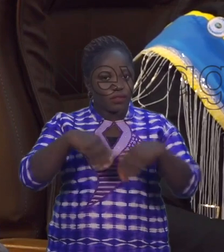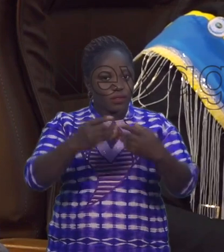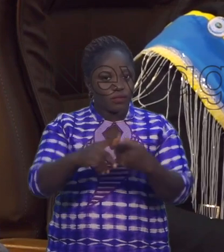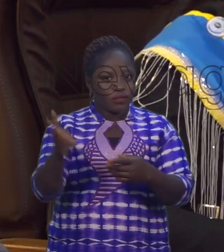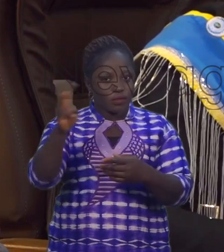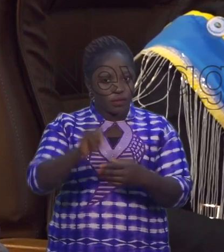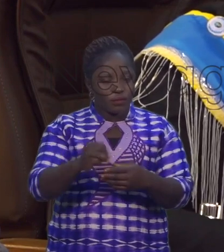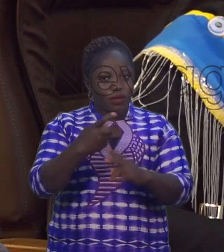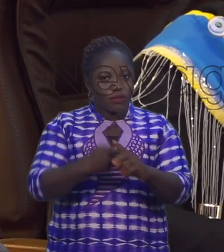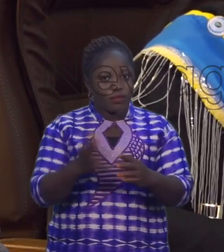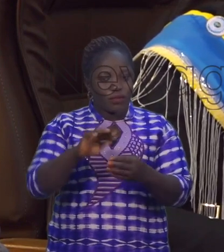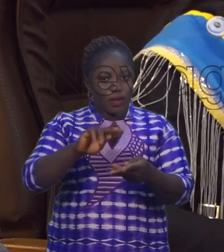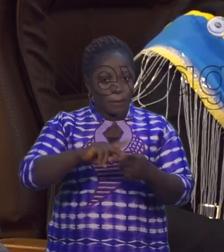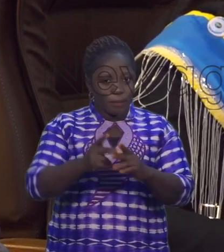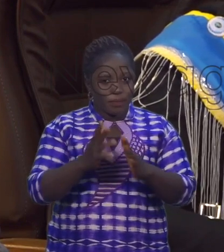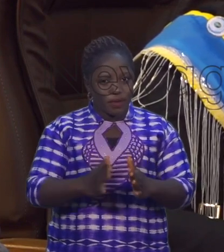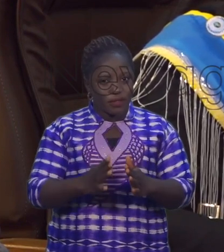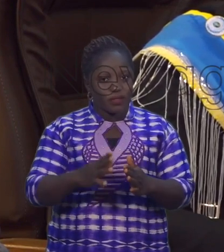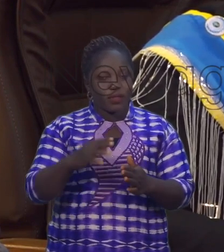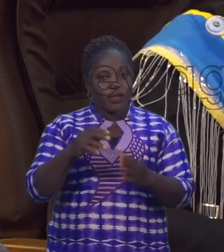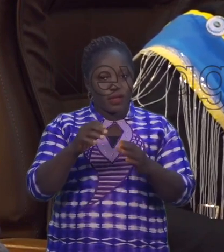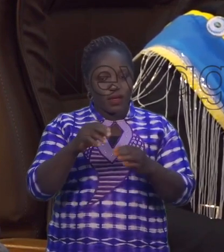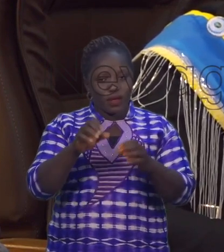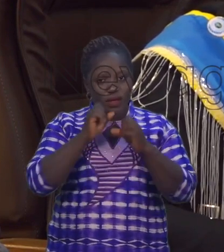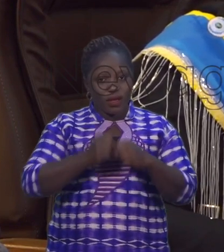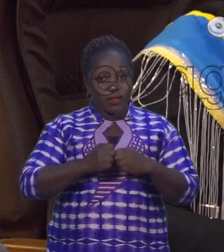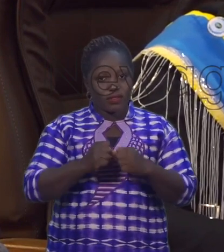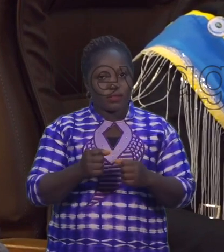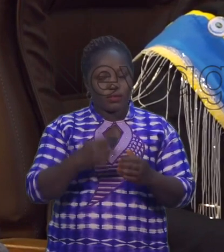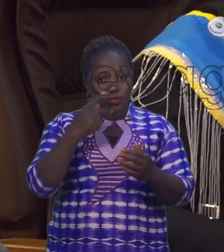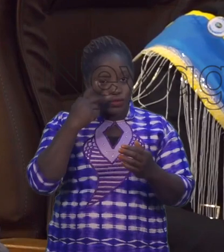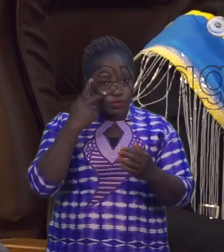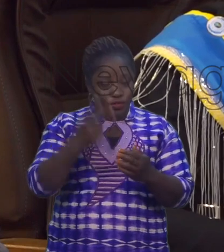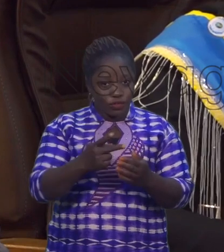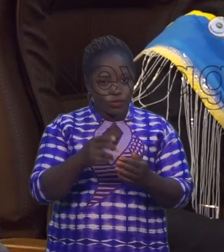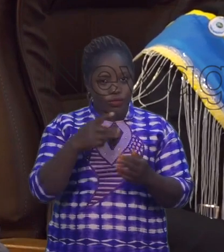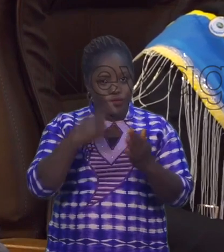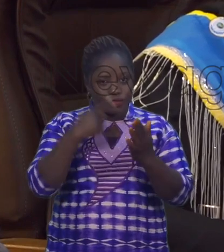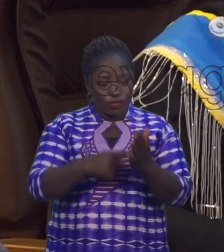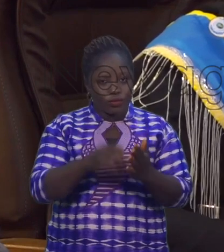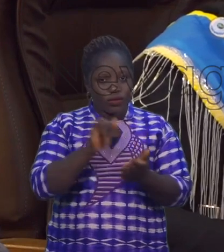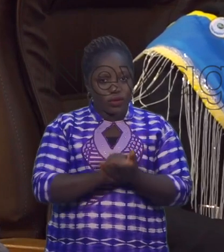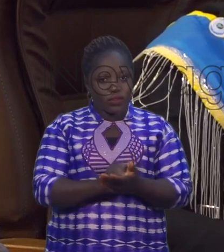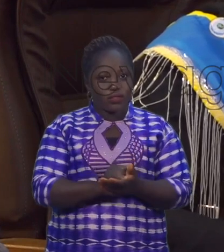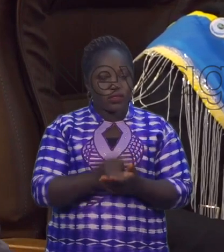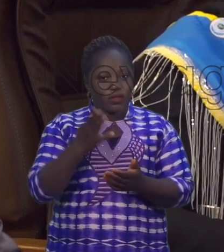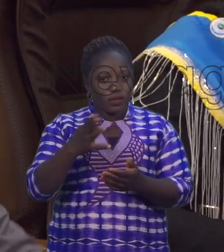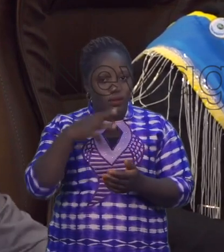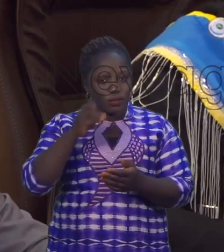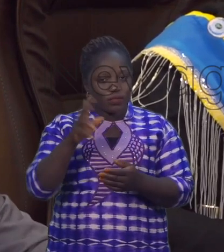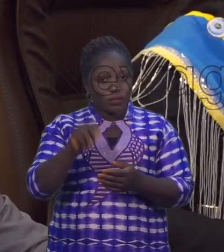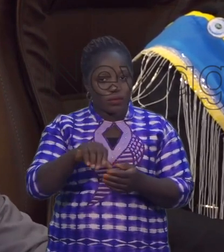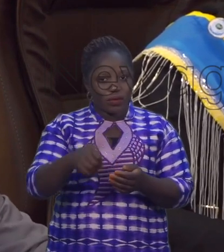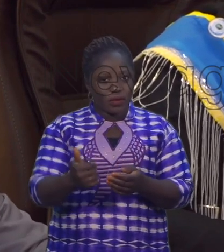partner, International Police Corporation, has proven negative of any money diversion linked directly or indirectly